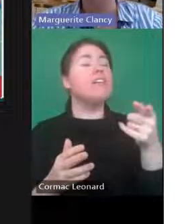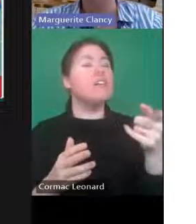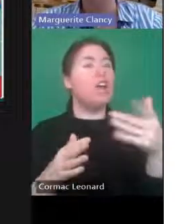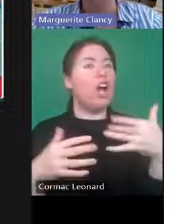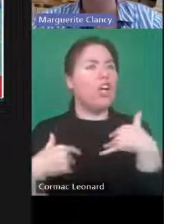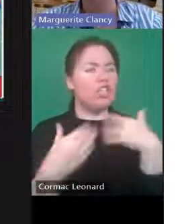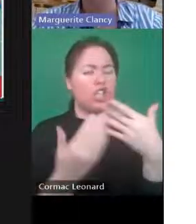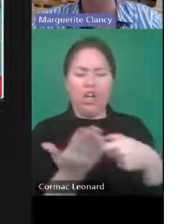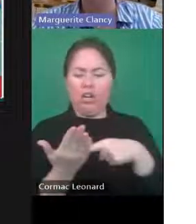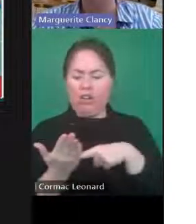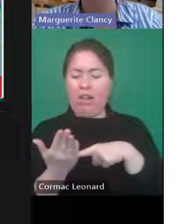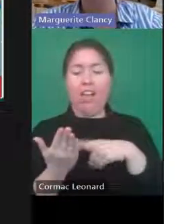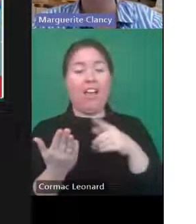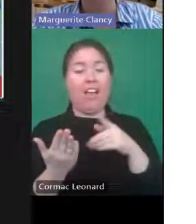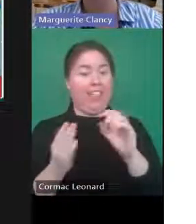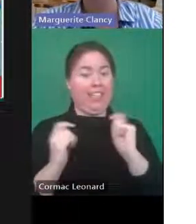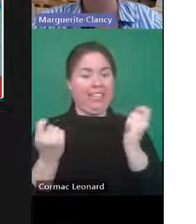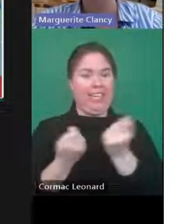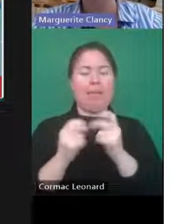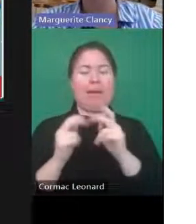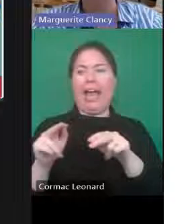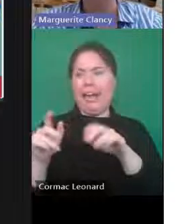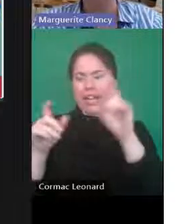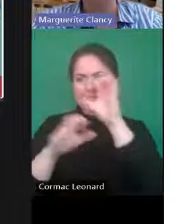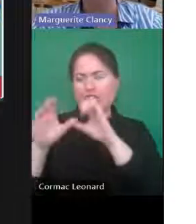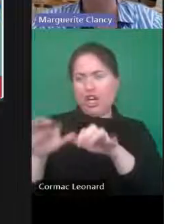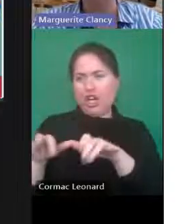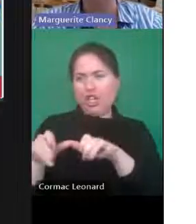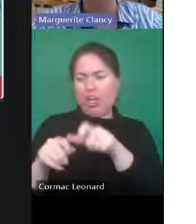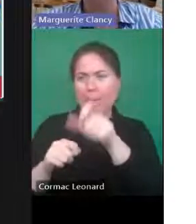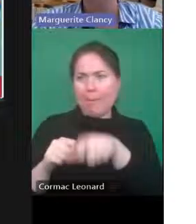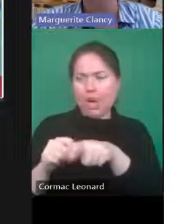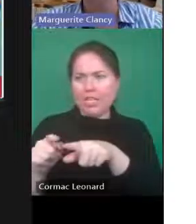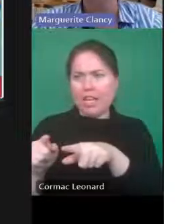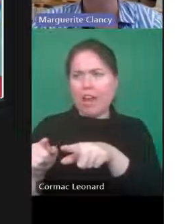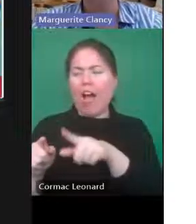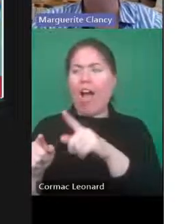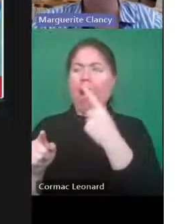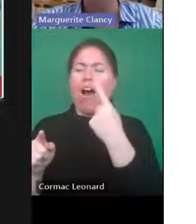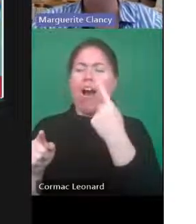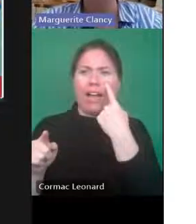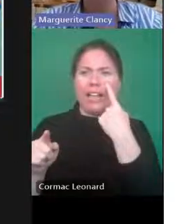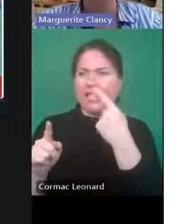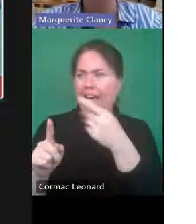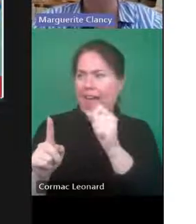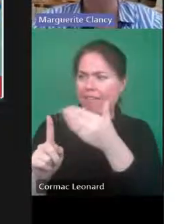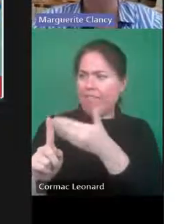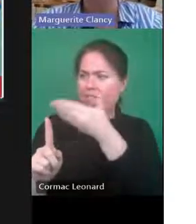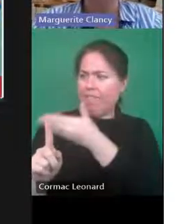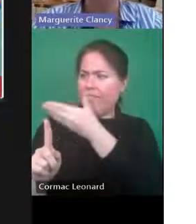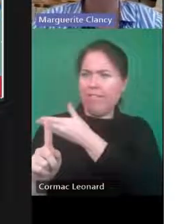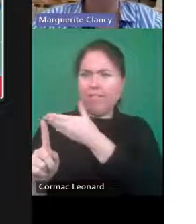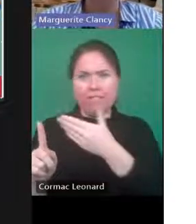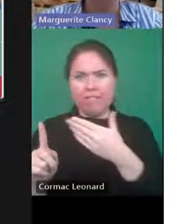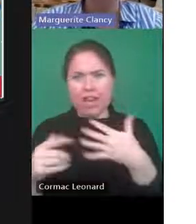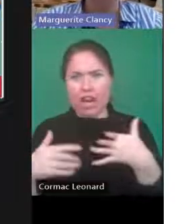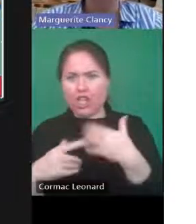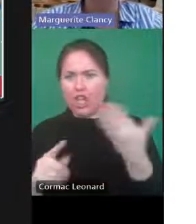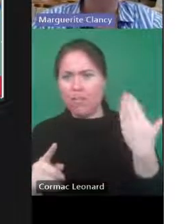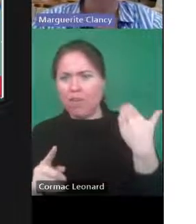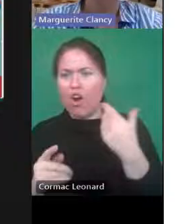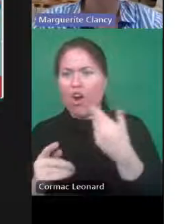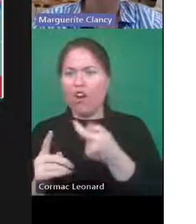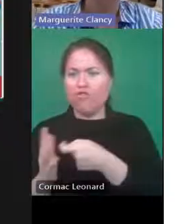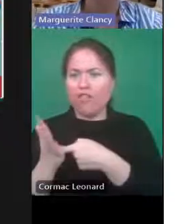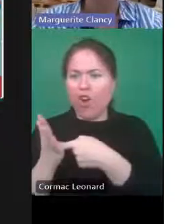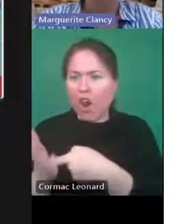the team's perspective that they can search that person and be able to align it to any previous referrals that have been made in relation